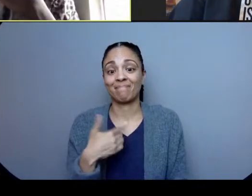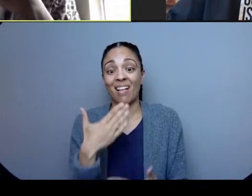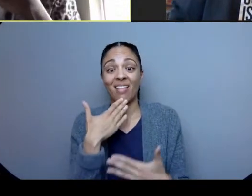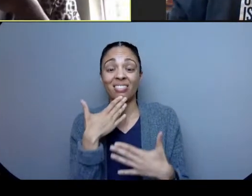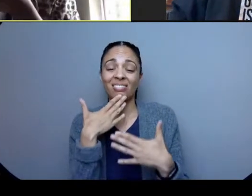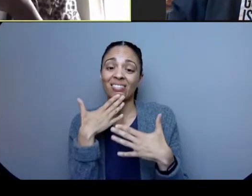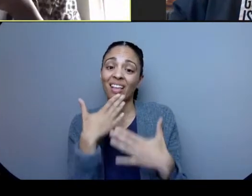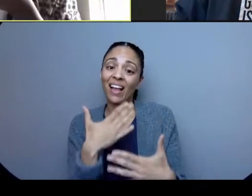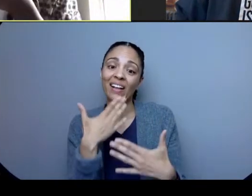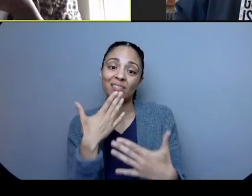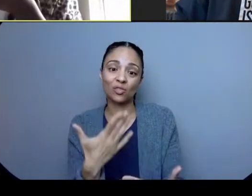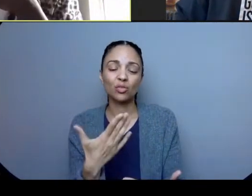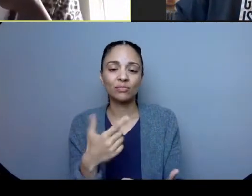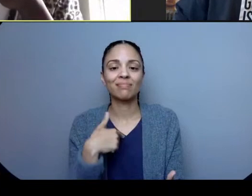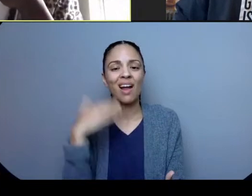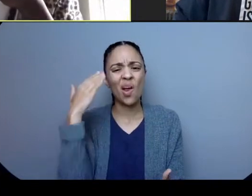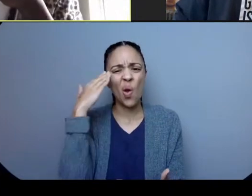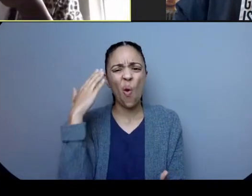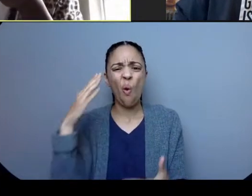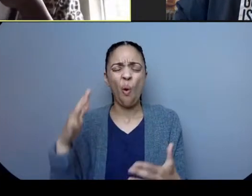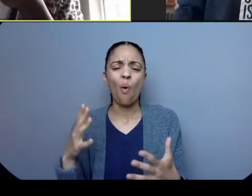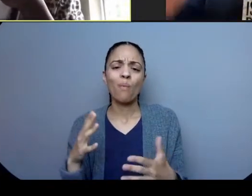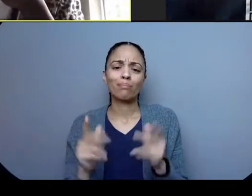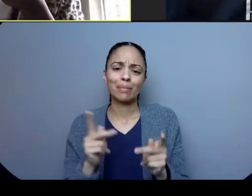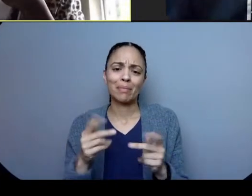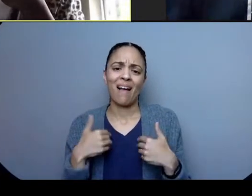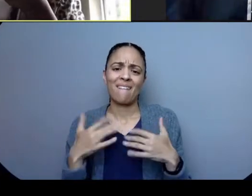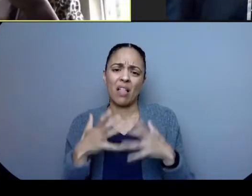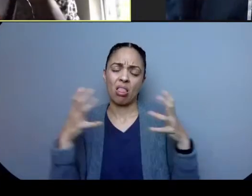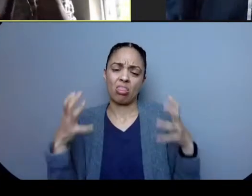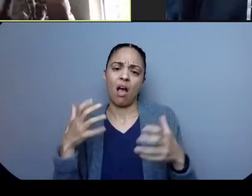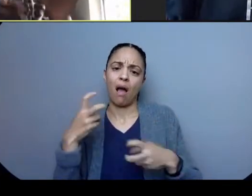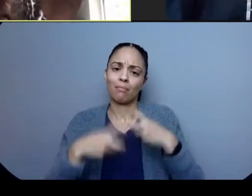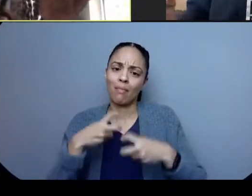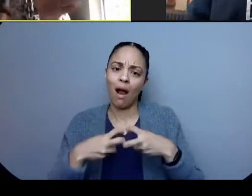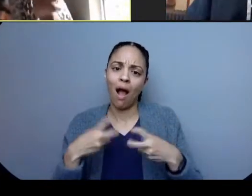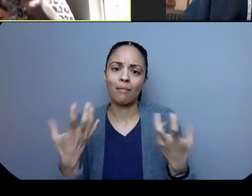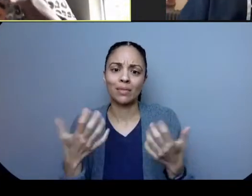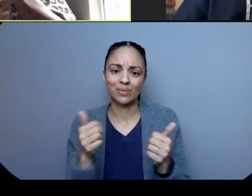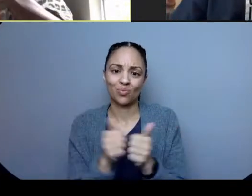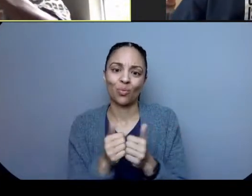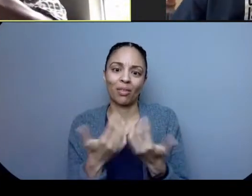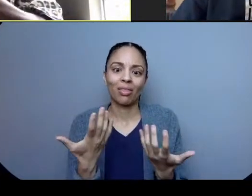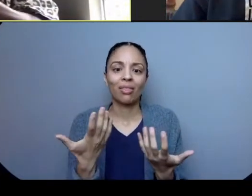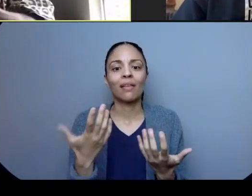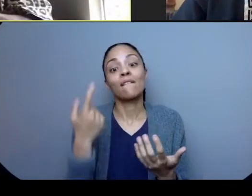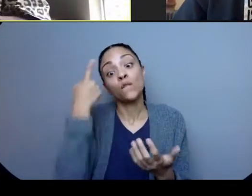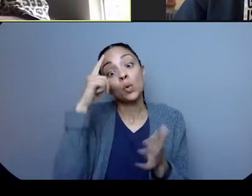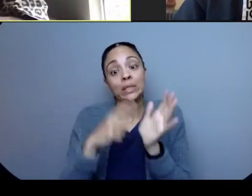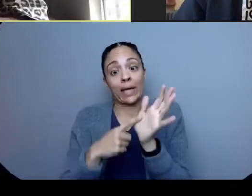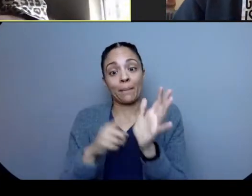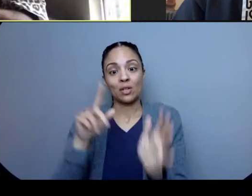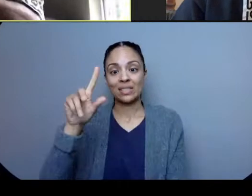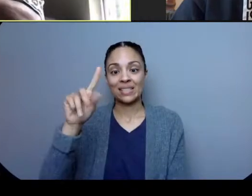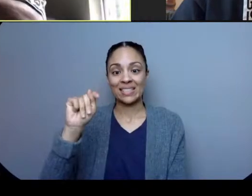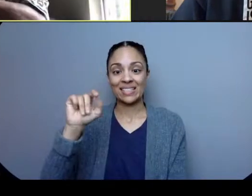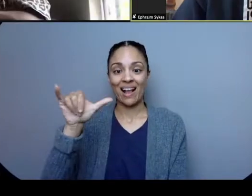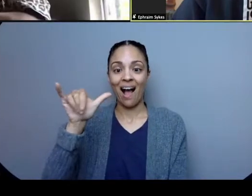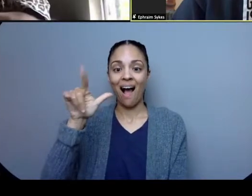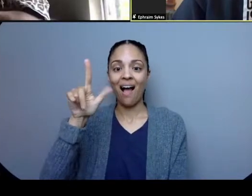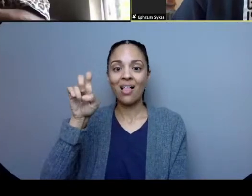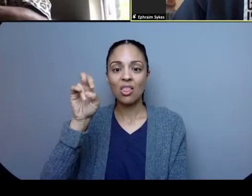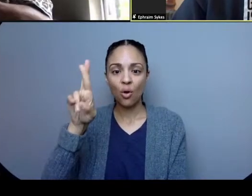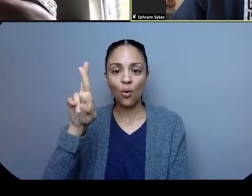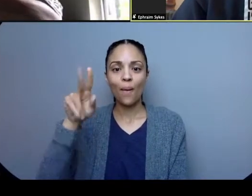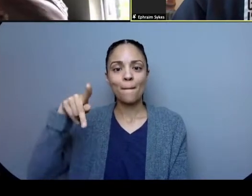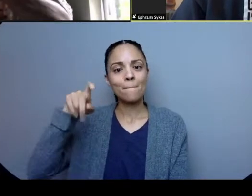them, but I feel like Tyler Perry did a great job with taking his audience from the